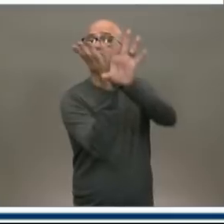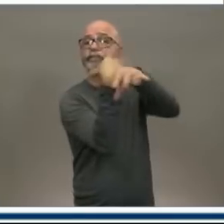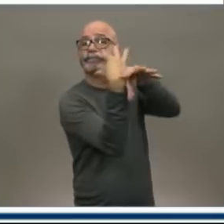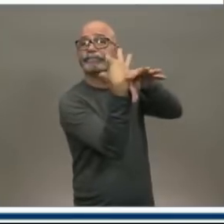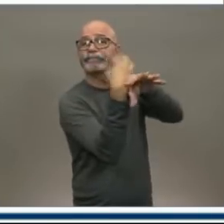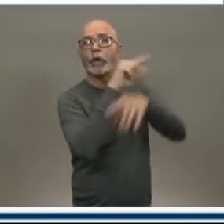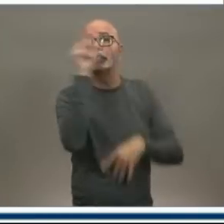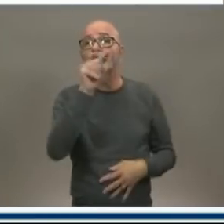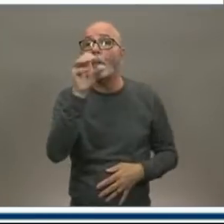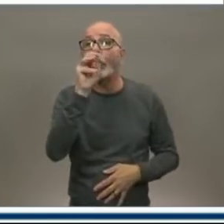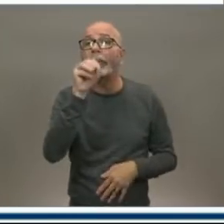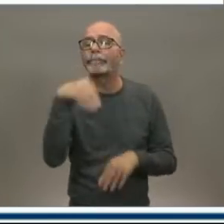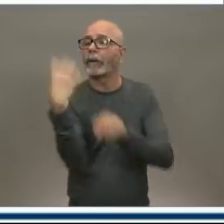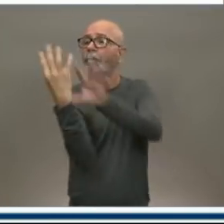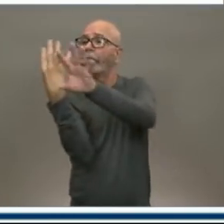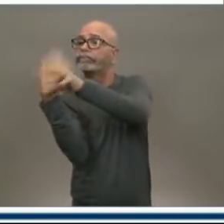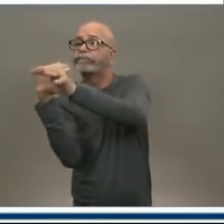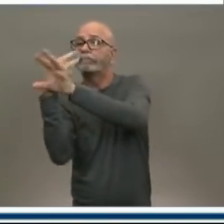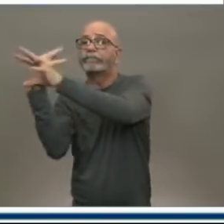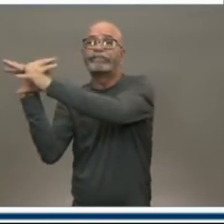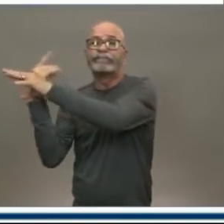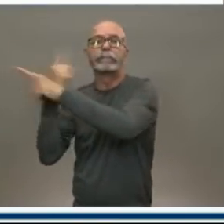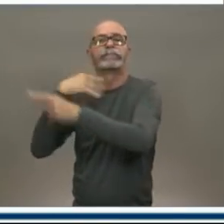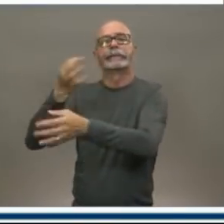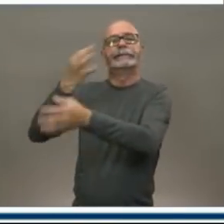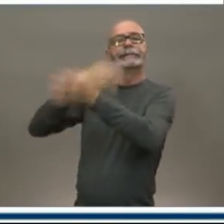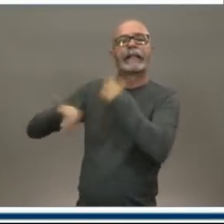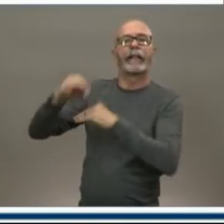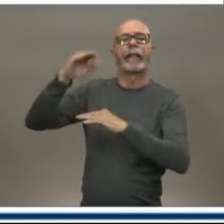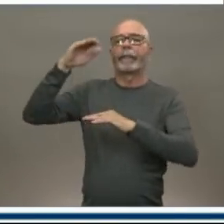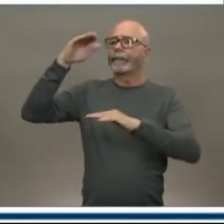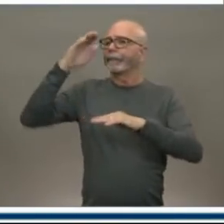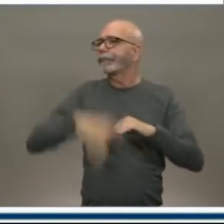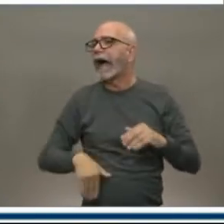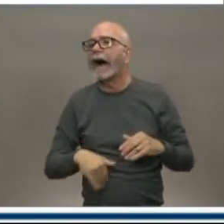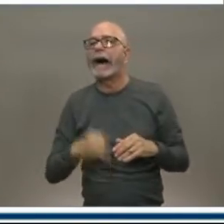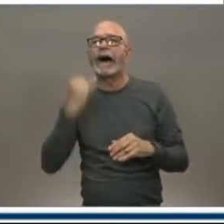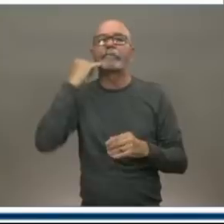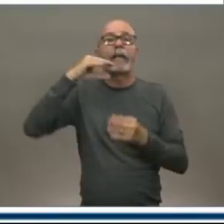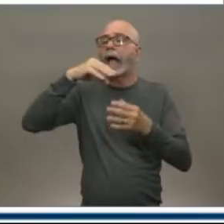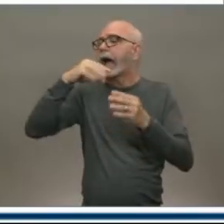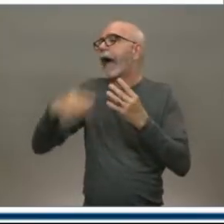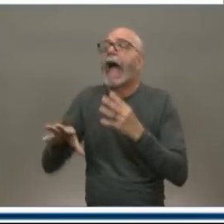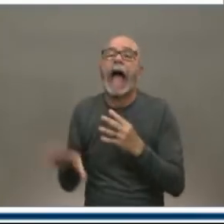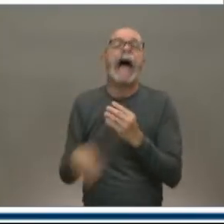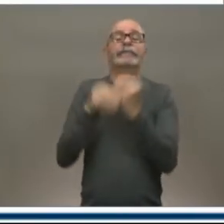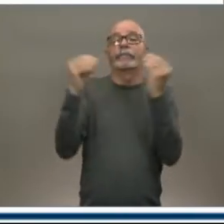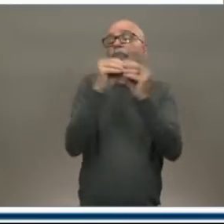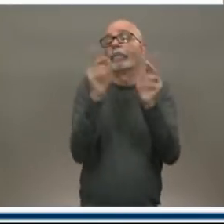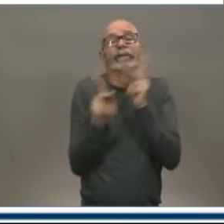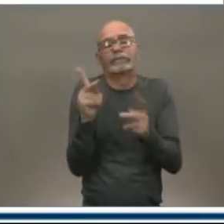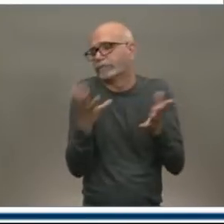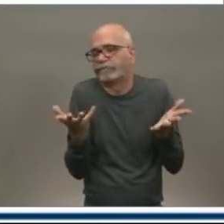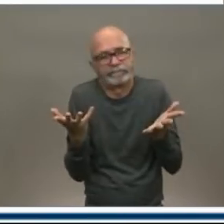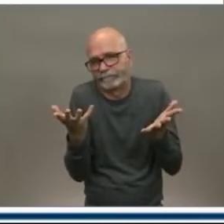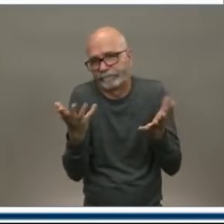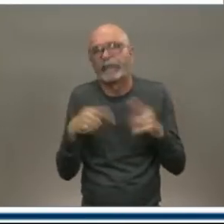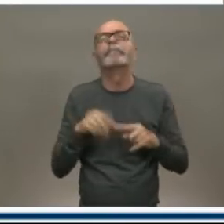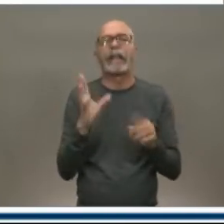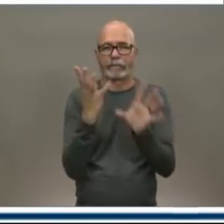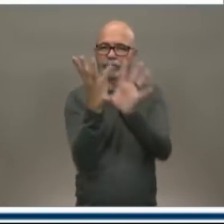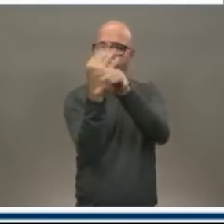events. If people are going to be placing wreaths, we recommend that they do that before the ceremony,